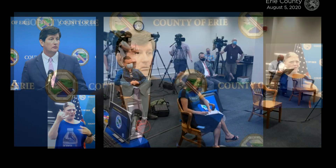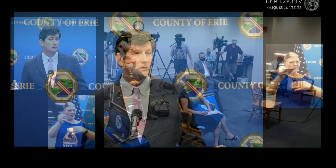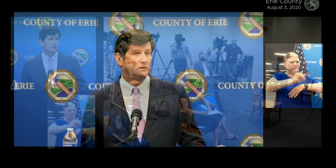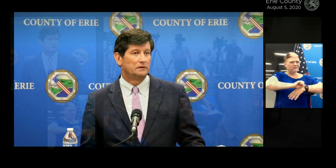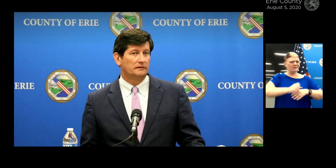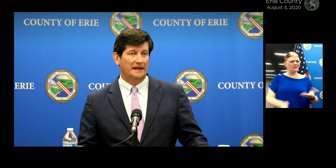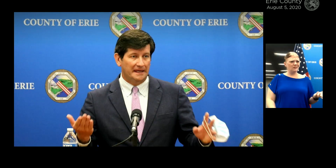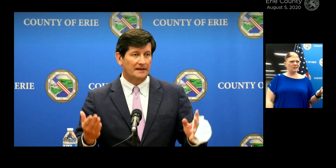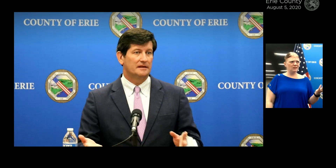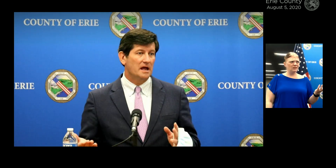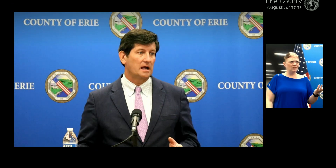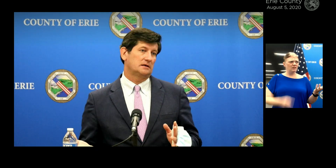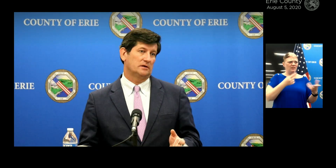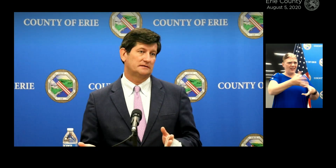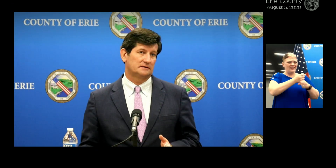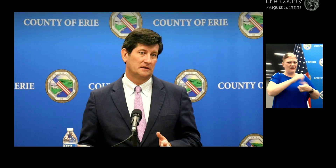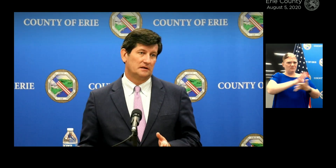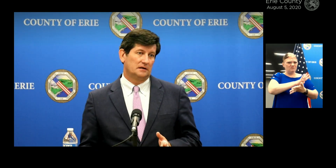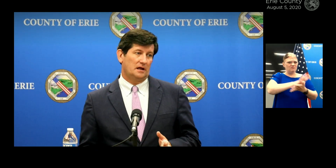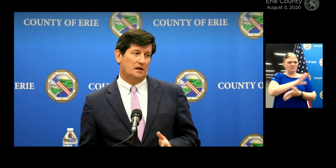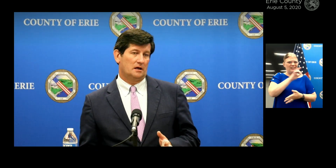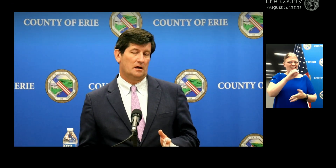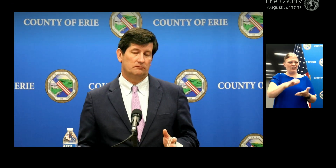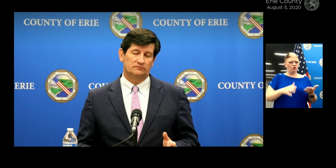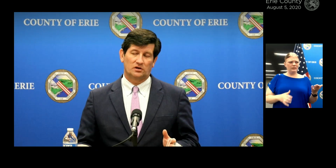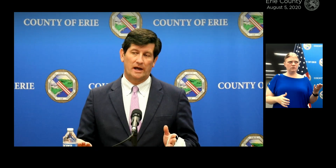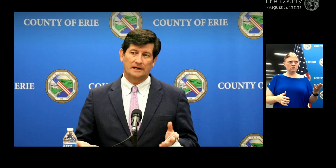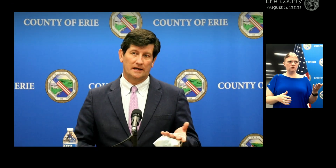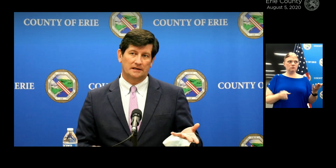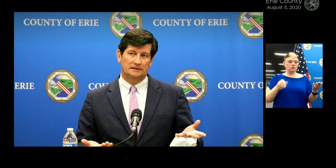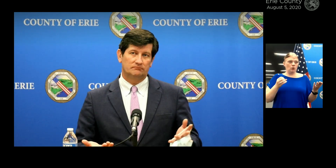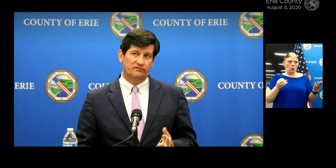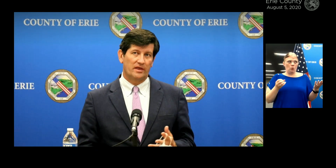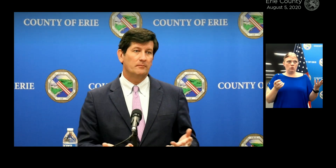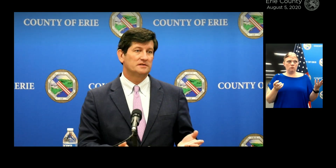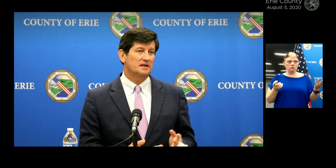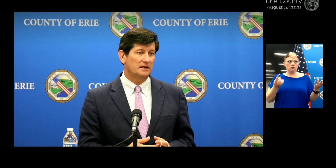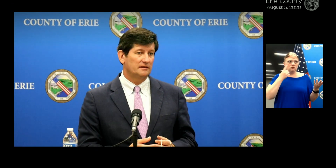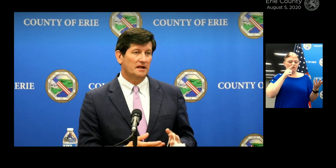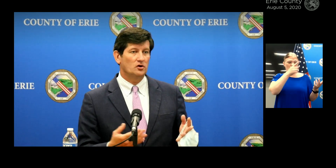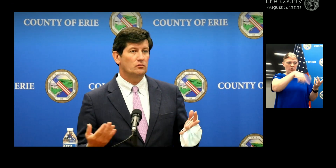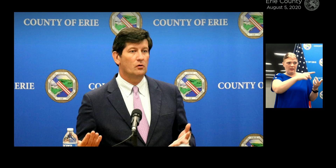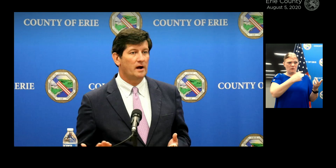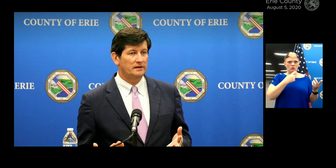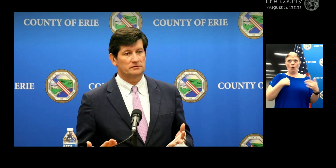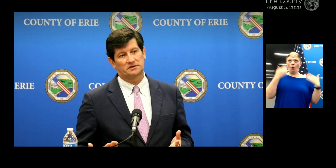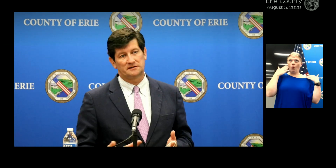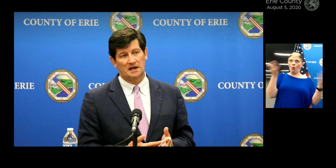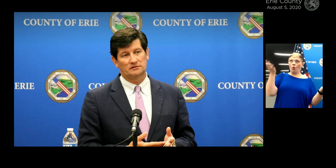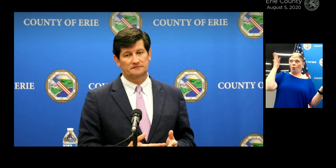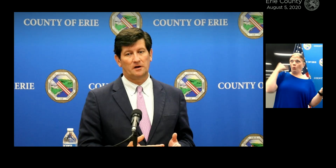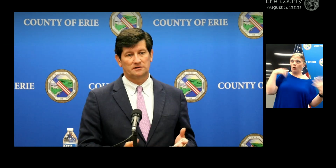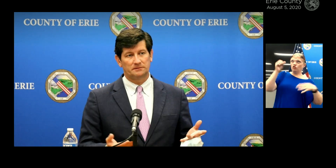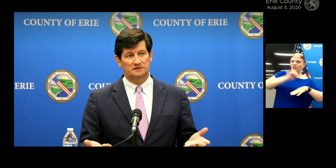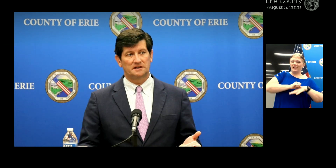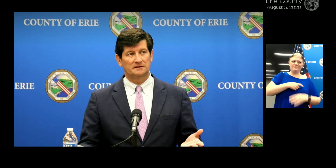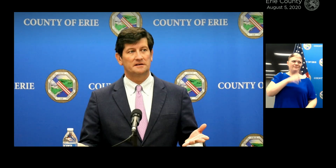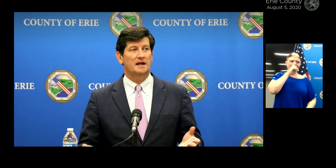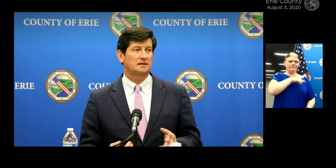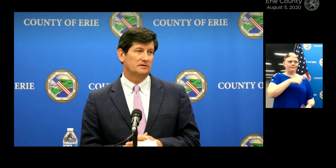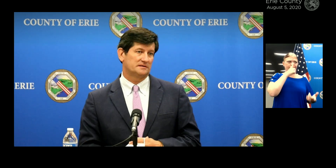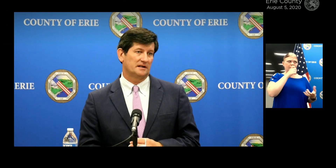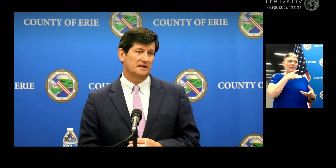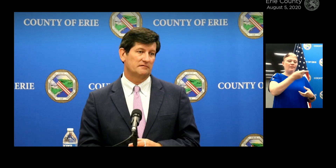down. They get the documents. So for them to say that they don't know why they were shut down is false, because they